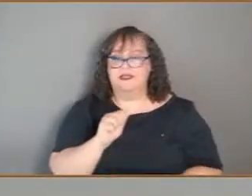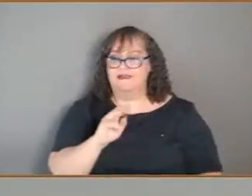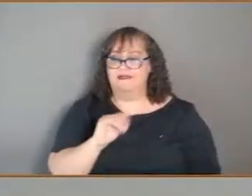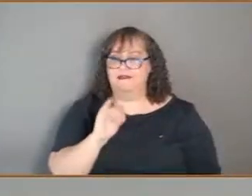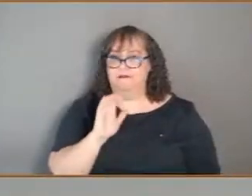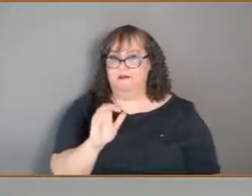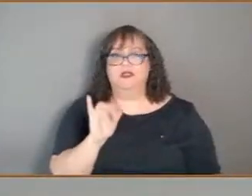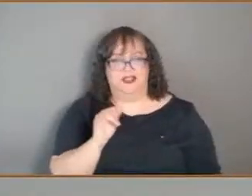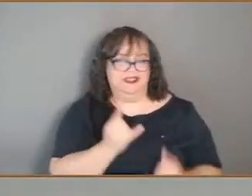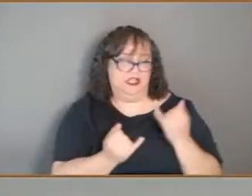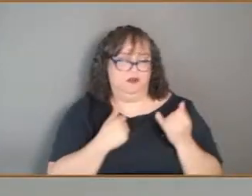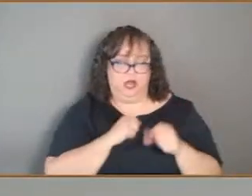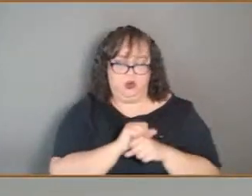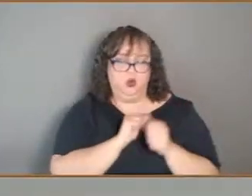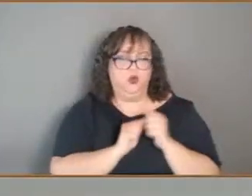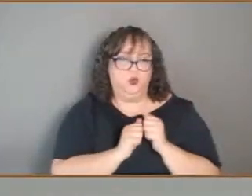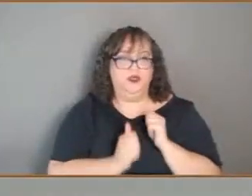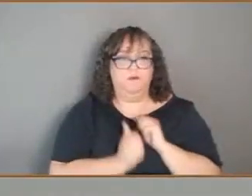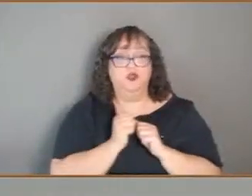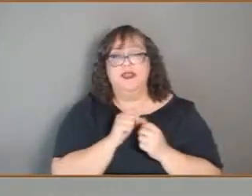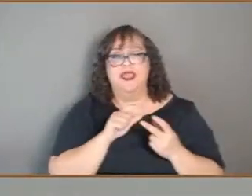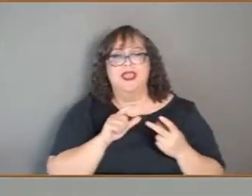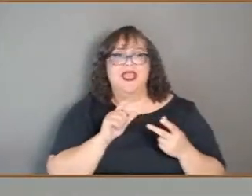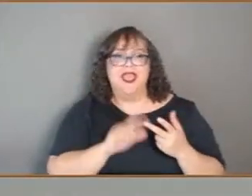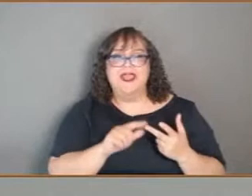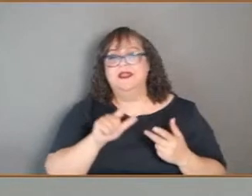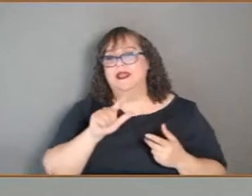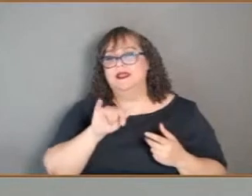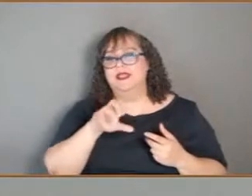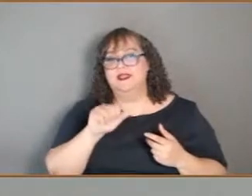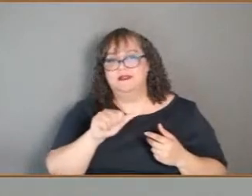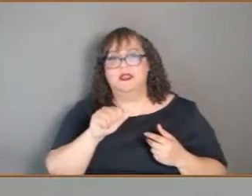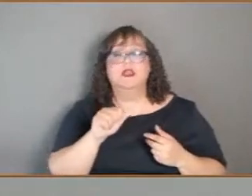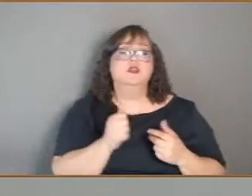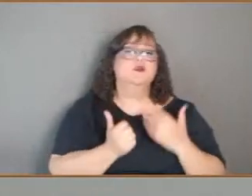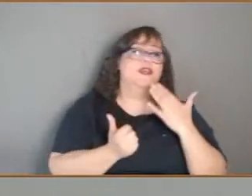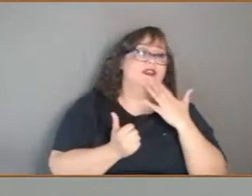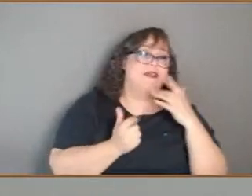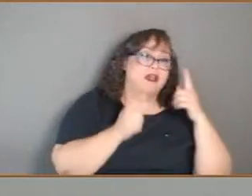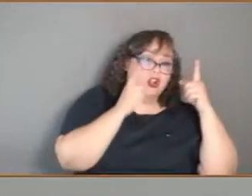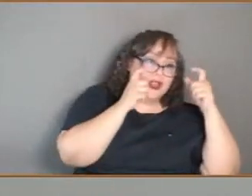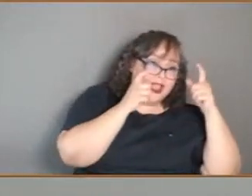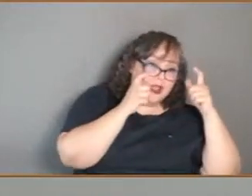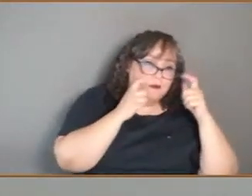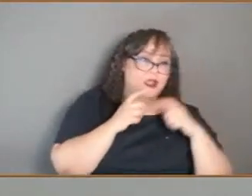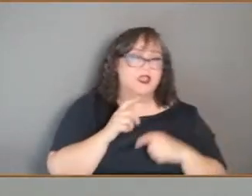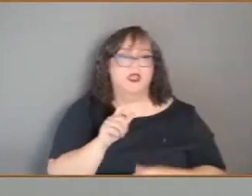most, and LISA. MVIC is the color camera, and LISA enables us to get our